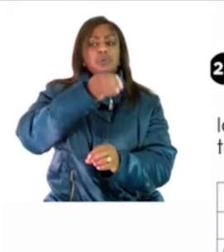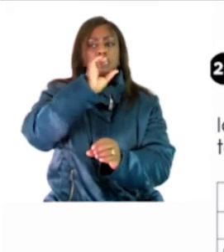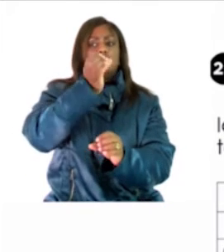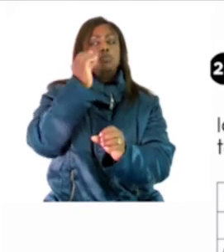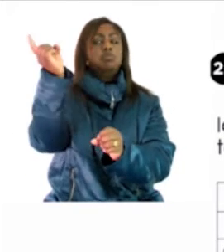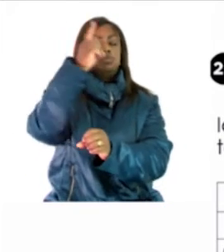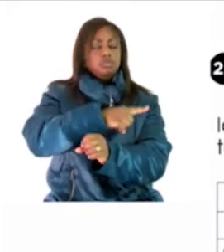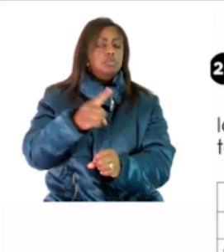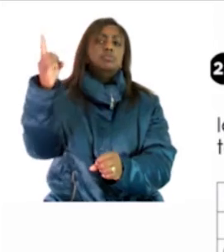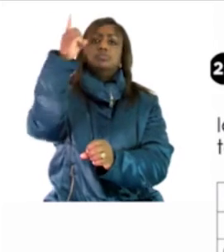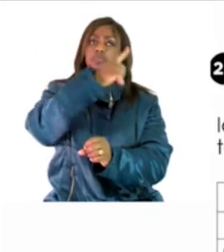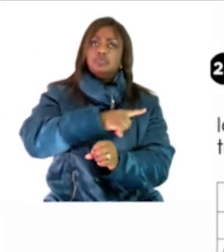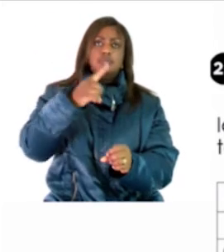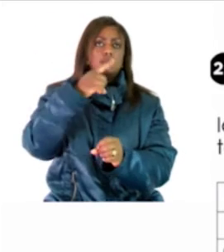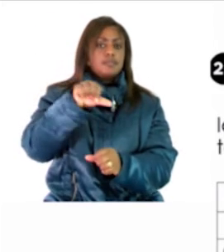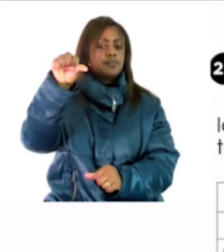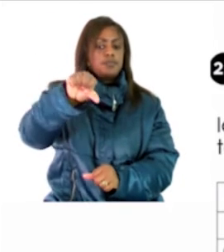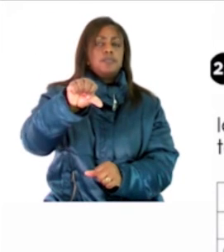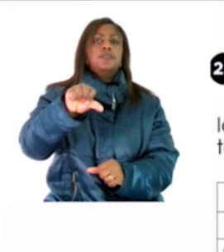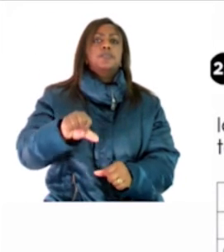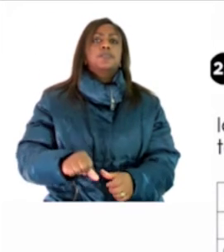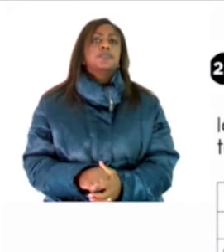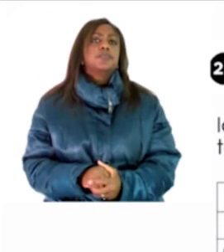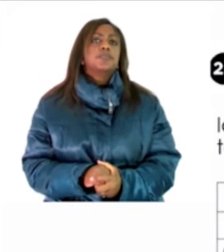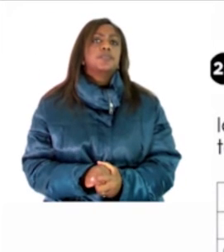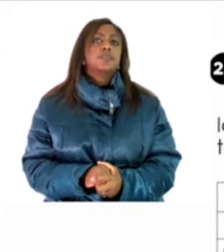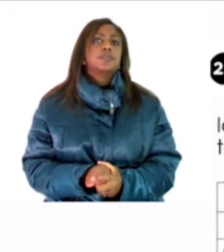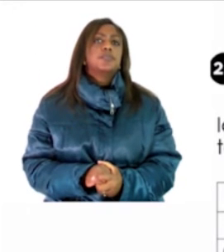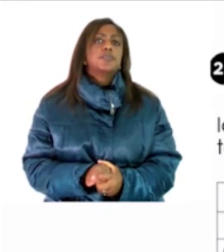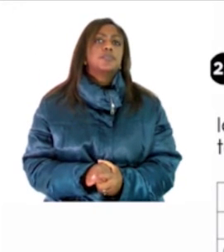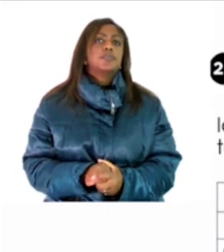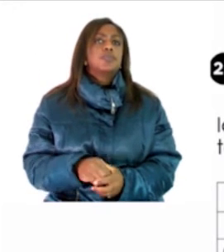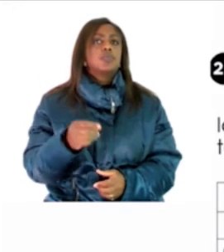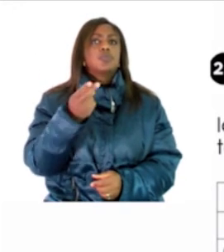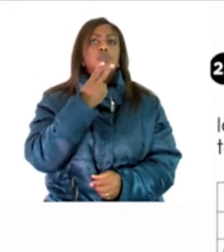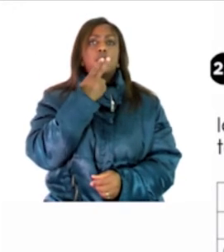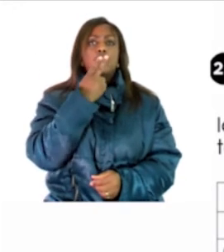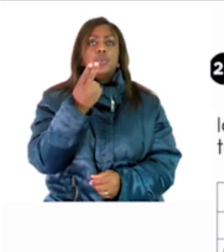of alcohol in terms of our health. Let's move to tobacco.